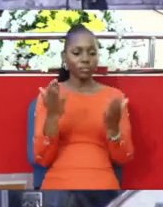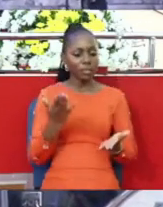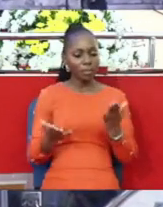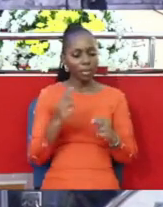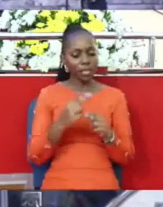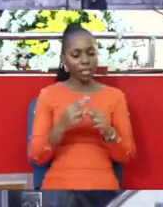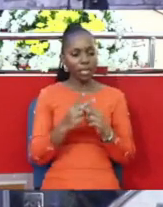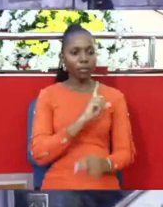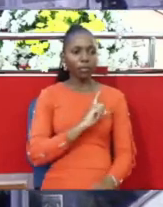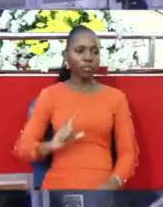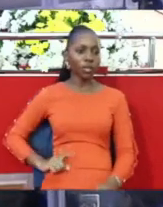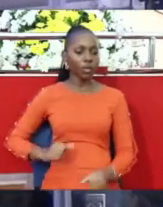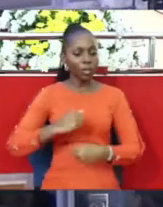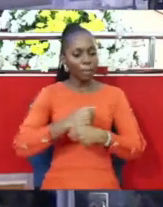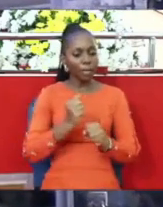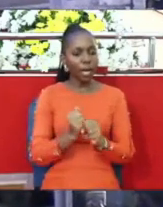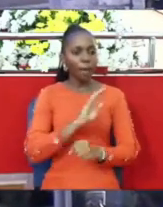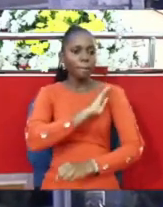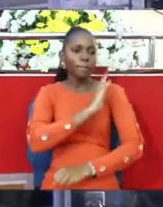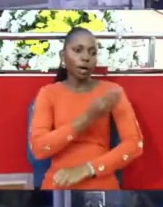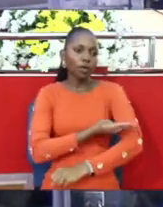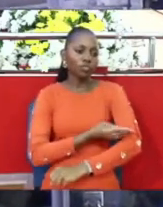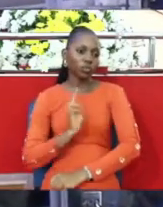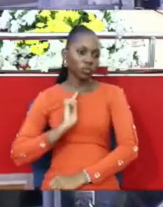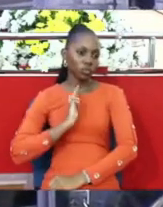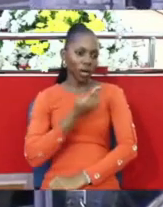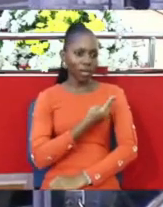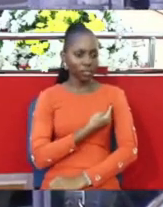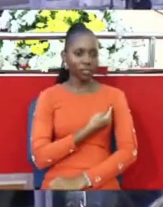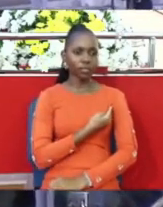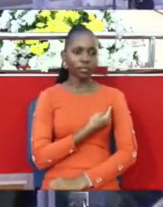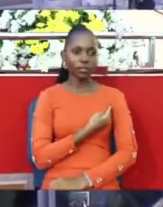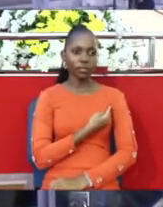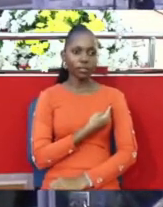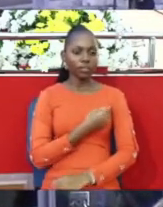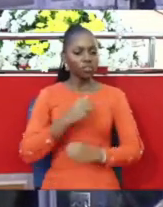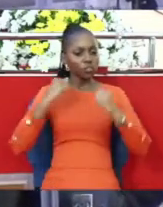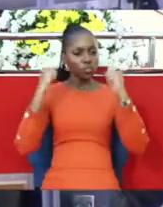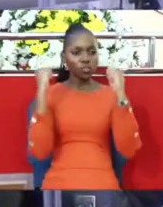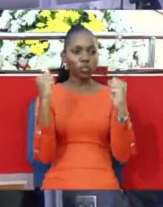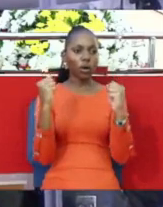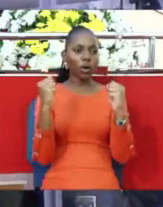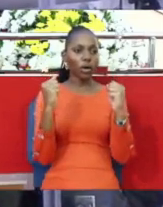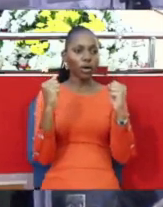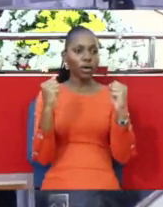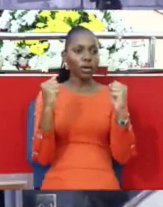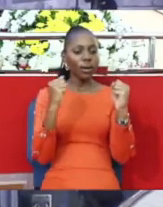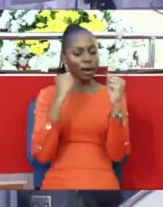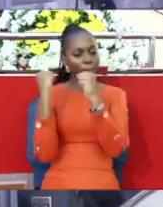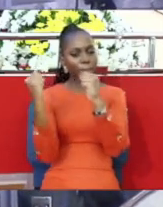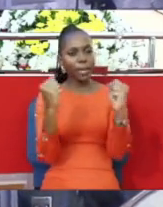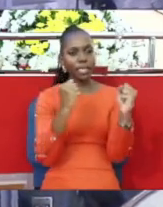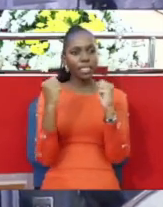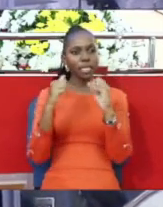strong tower to you. Jina la Bwana liwe mnara that imara. Fortified, ambao ni imara. That strong, ambao wenye which nguvu. Is above your problem,